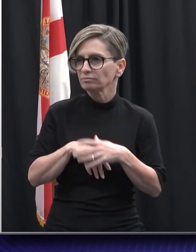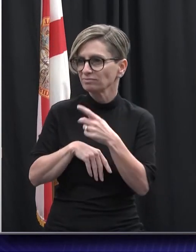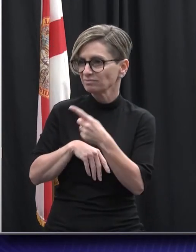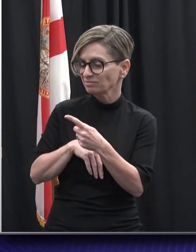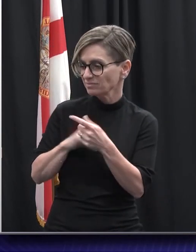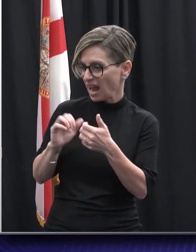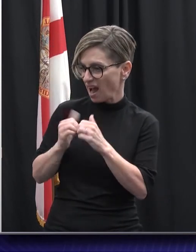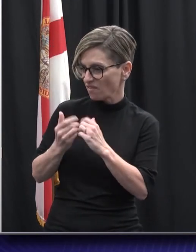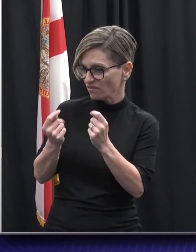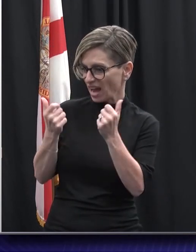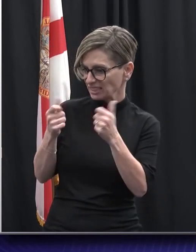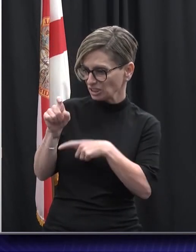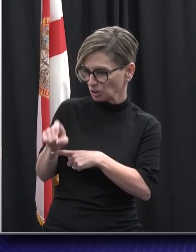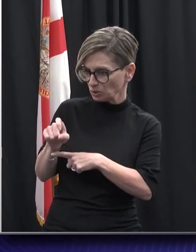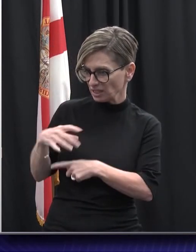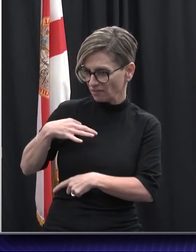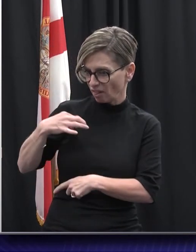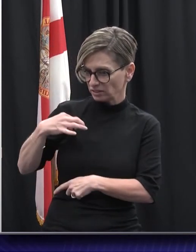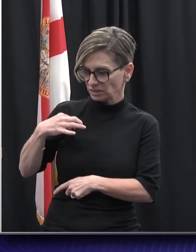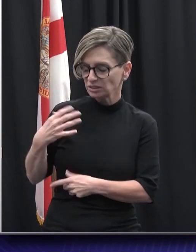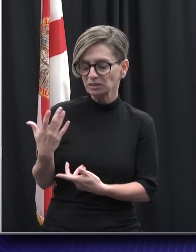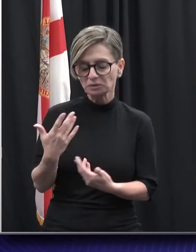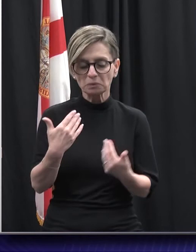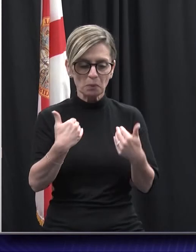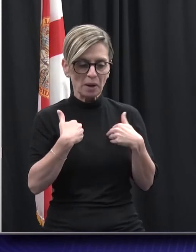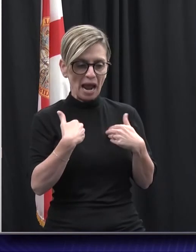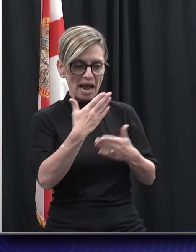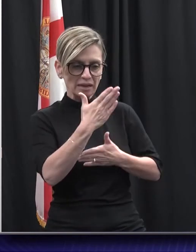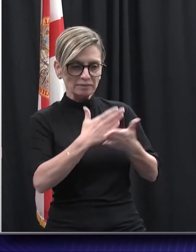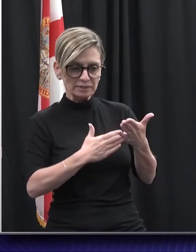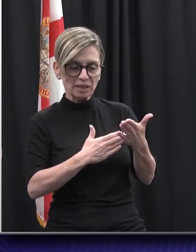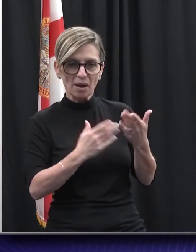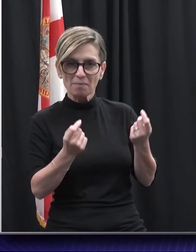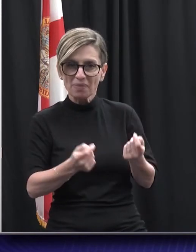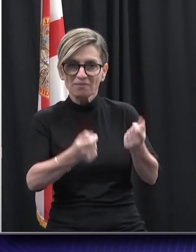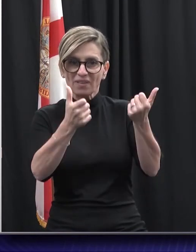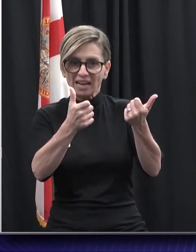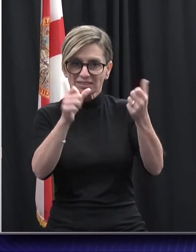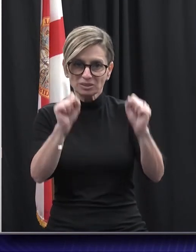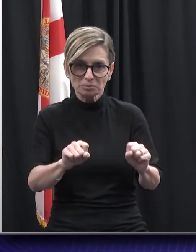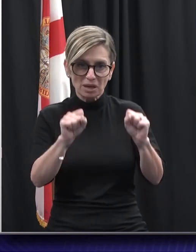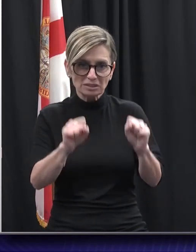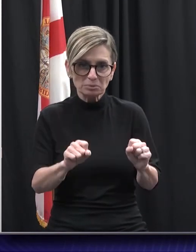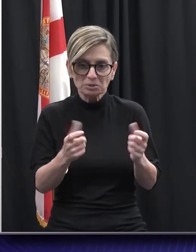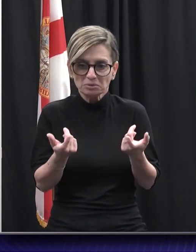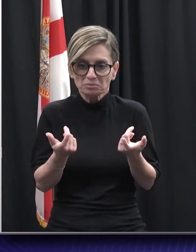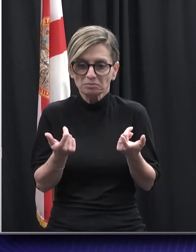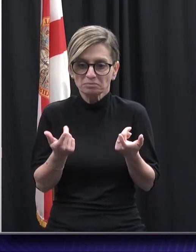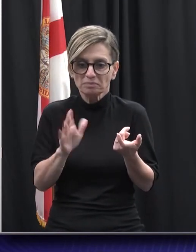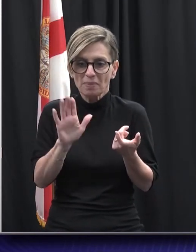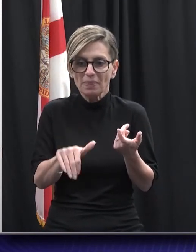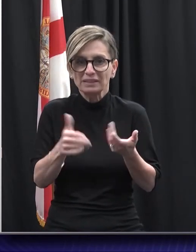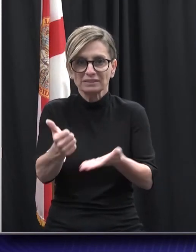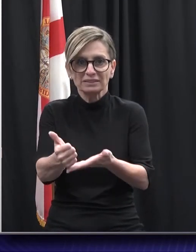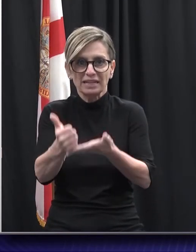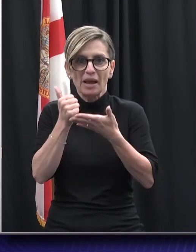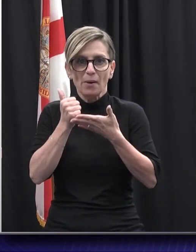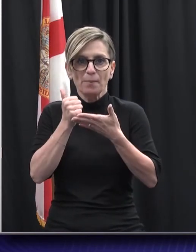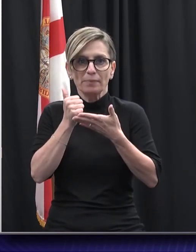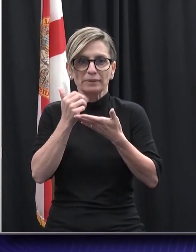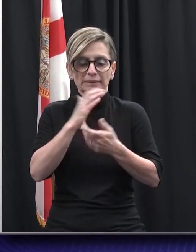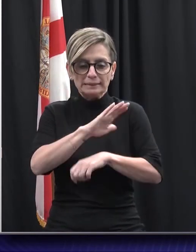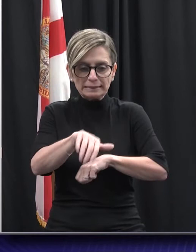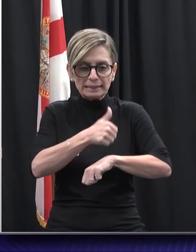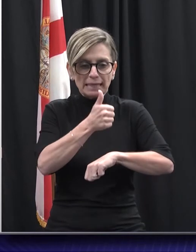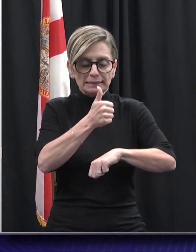Well, we have some numbers right now. The quicker that we can do it, I think will just help us to vet them properly. We